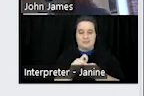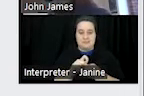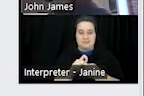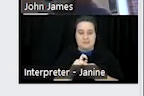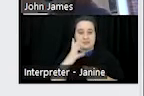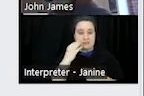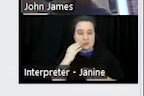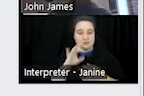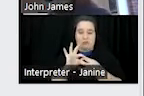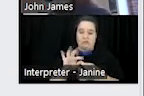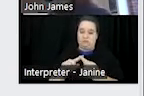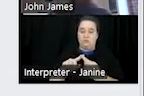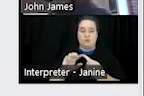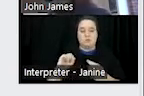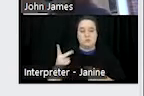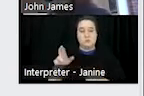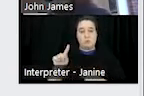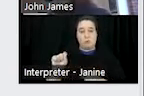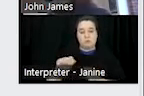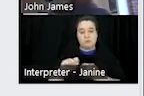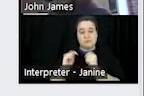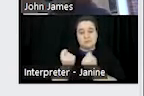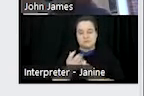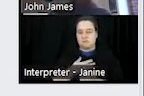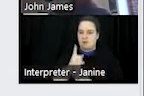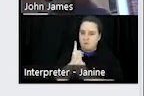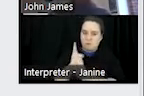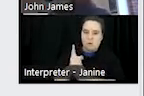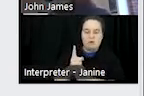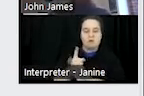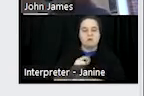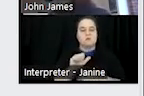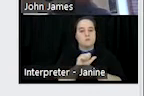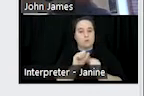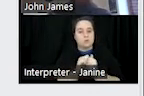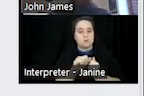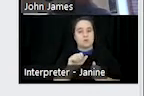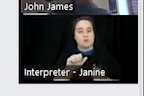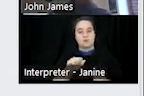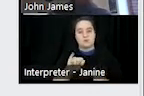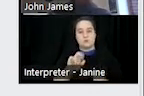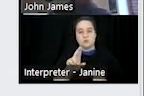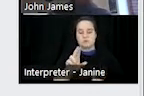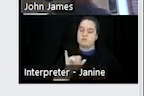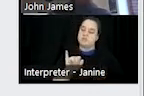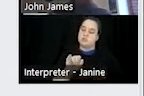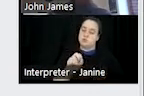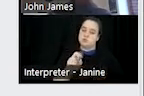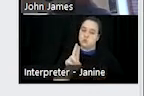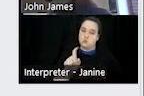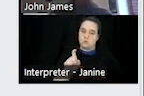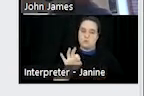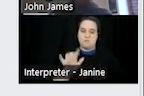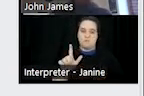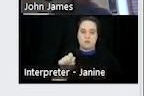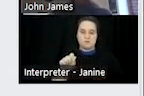teams, which is my dream career. I've worked with the Sioux Falls Skyforce basketball team and the Aggie football team,